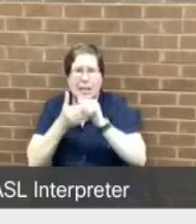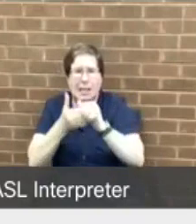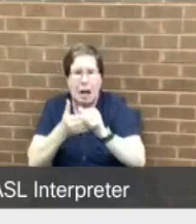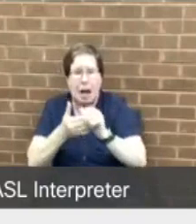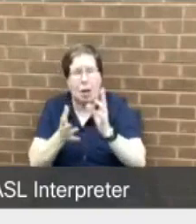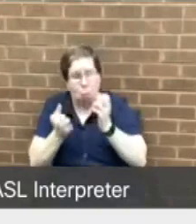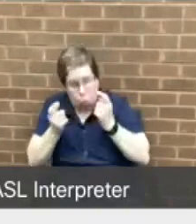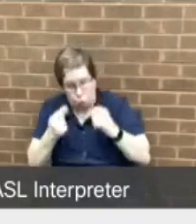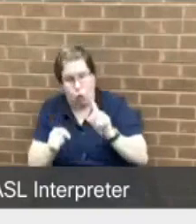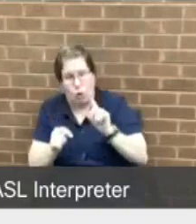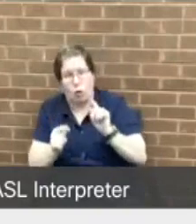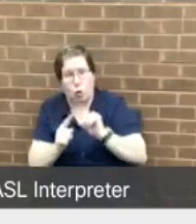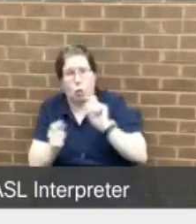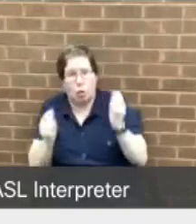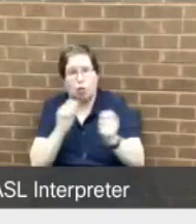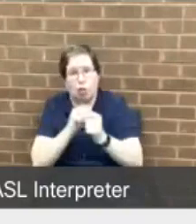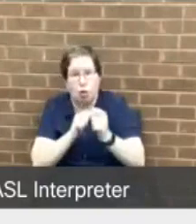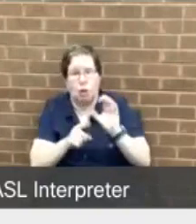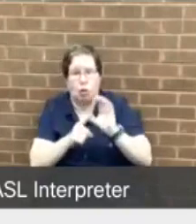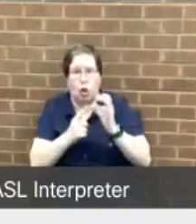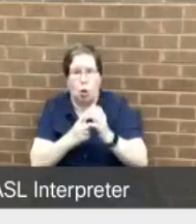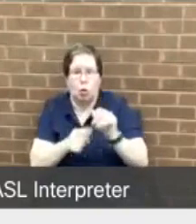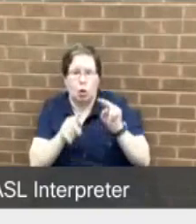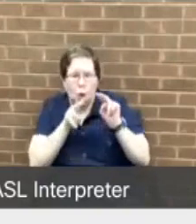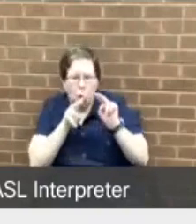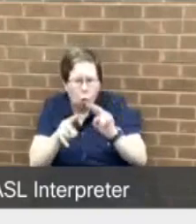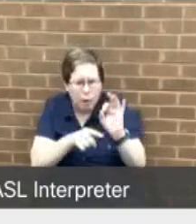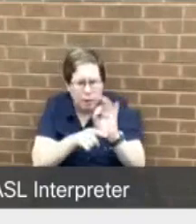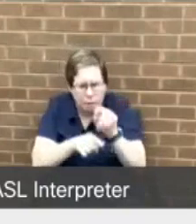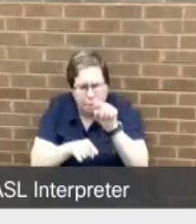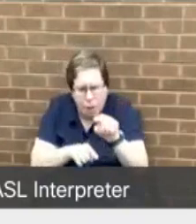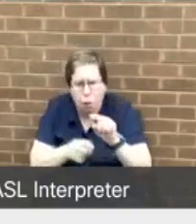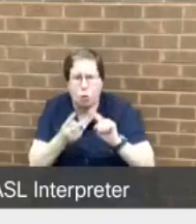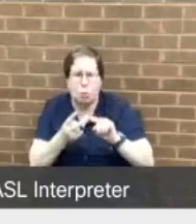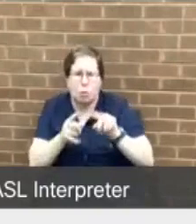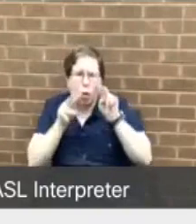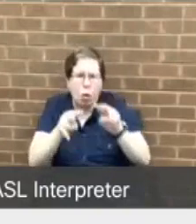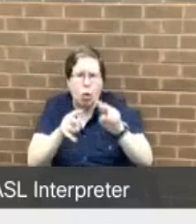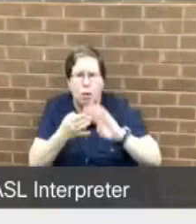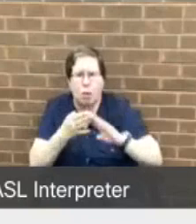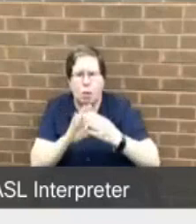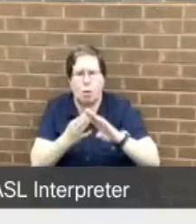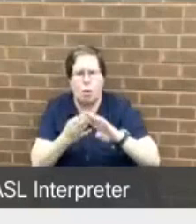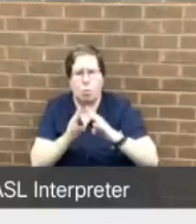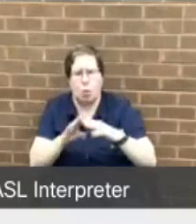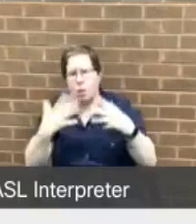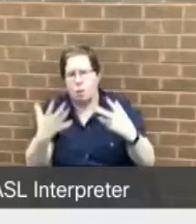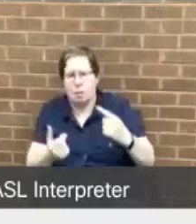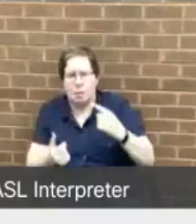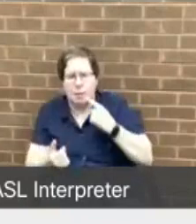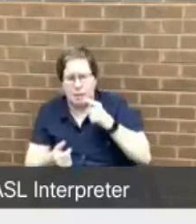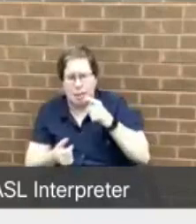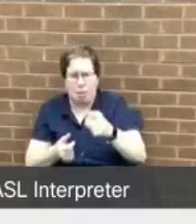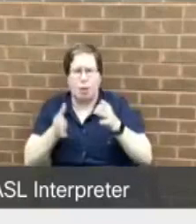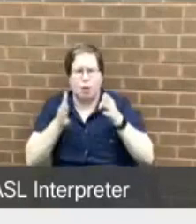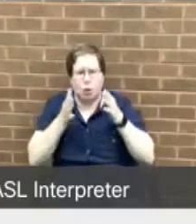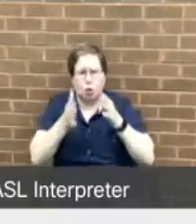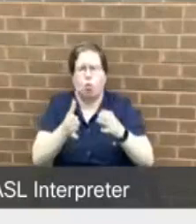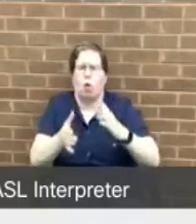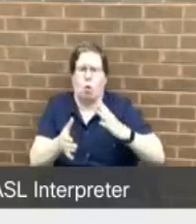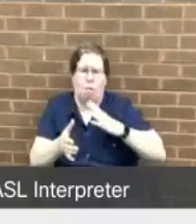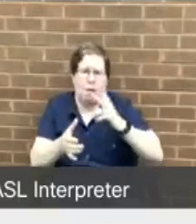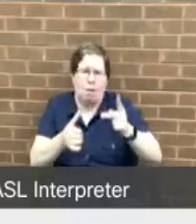to do with this culture shift is look at the function of that roadway, look at that community, and then say, okay, this is a roadway where we're